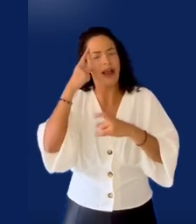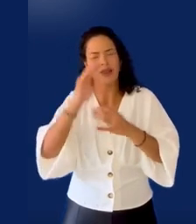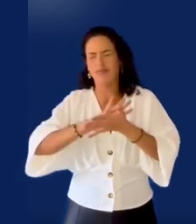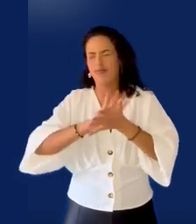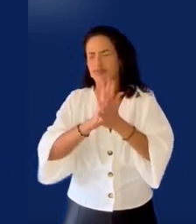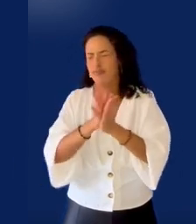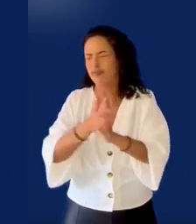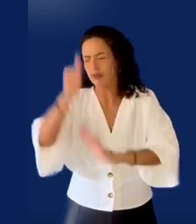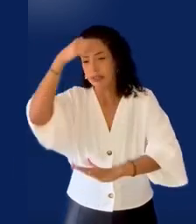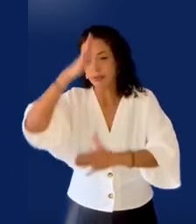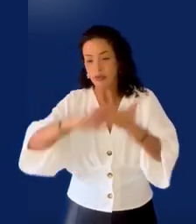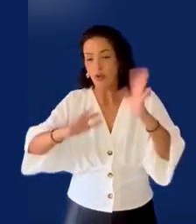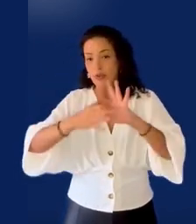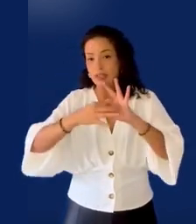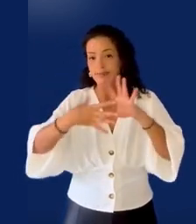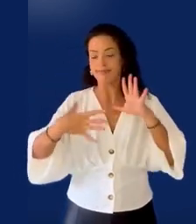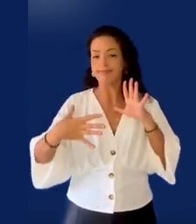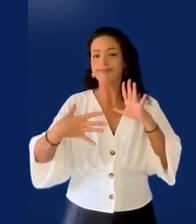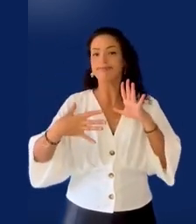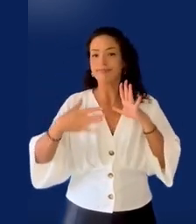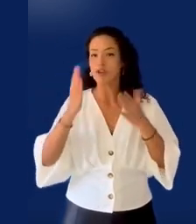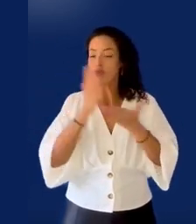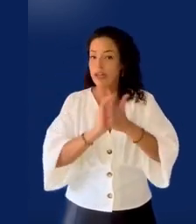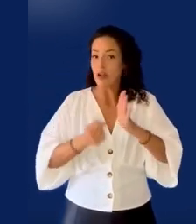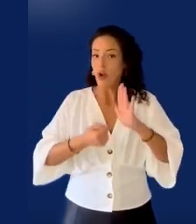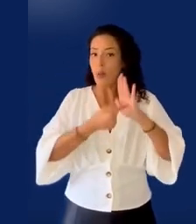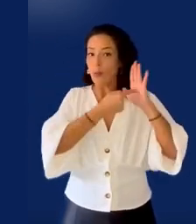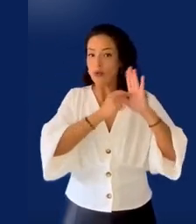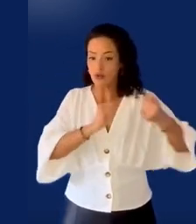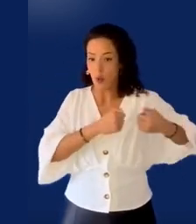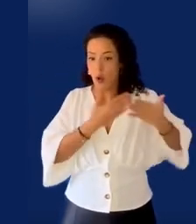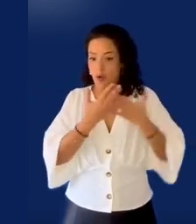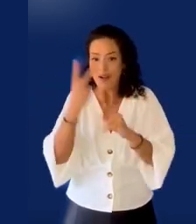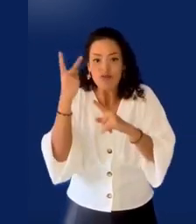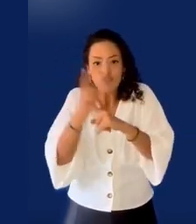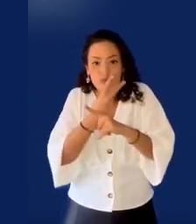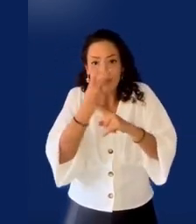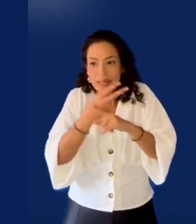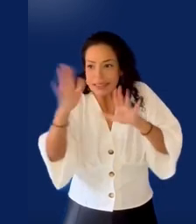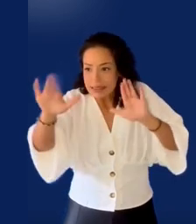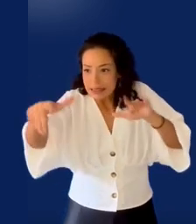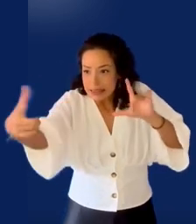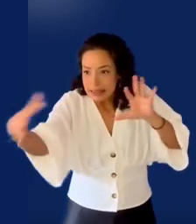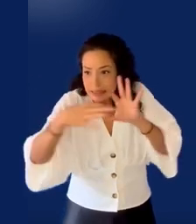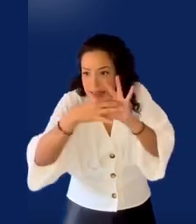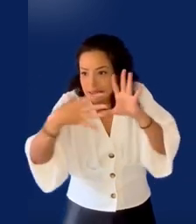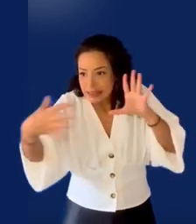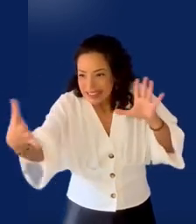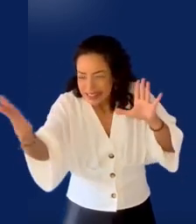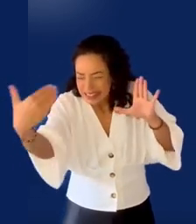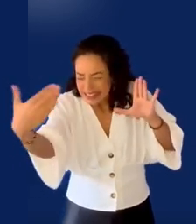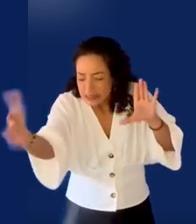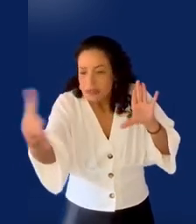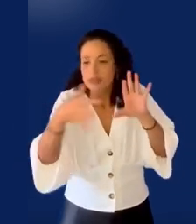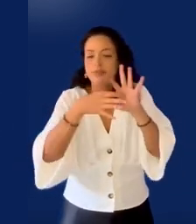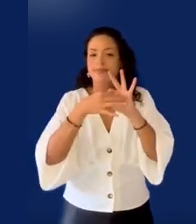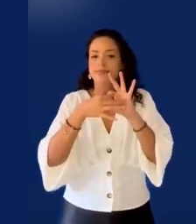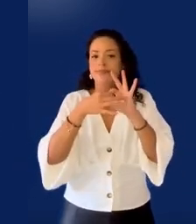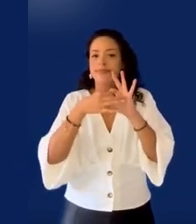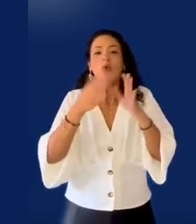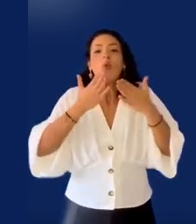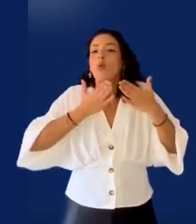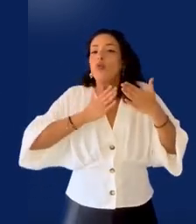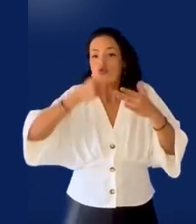of disconnection and the criticality of offering reconnection in our work. Whilst trauma-informed practice is not concerned with